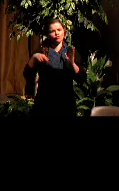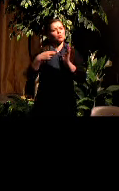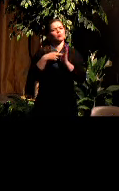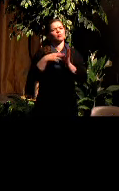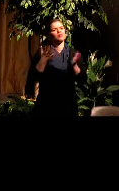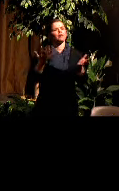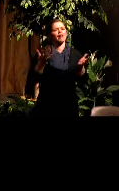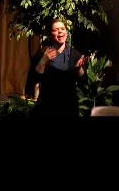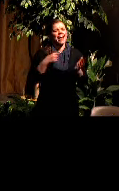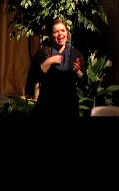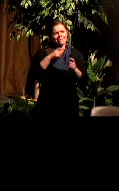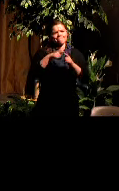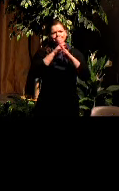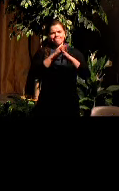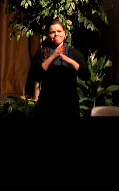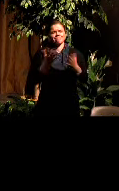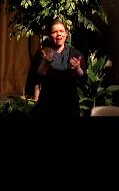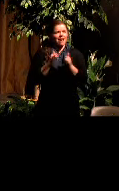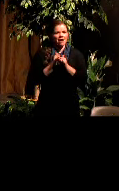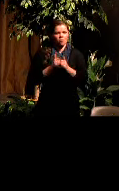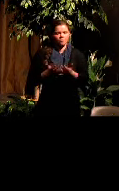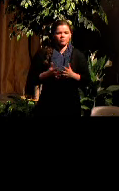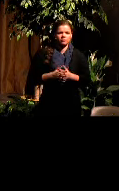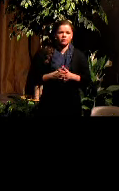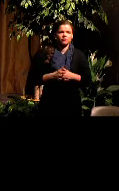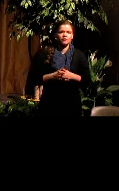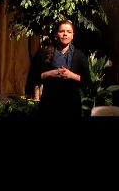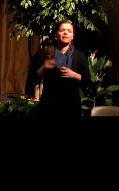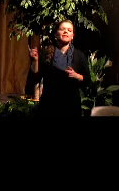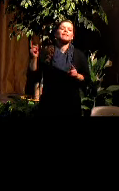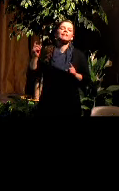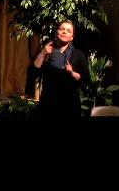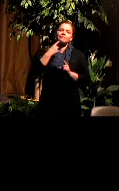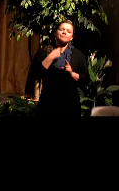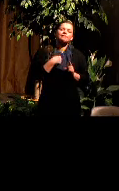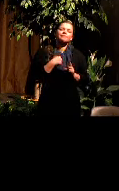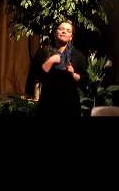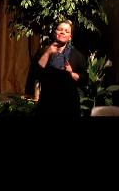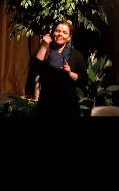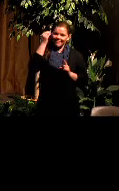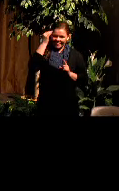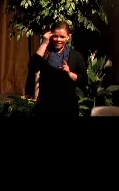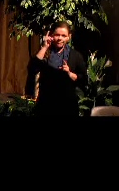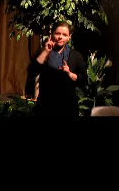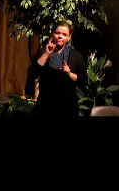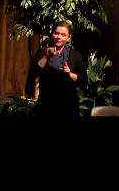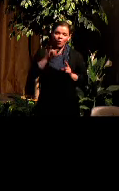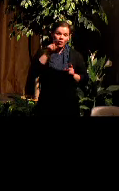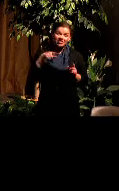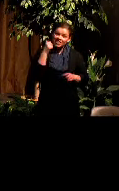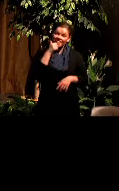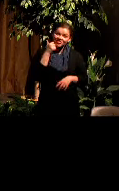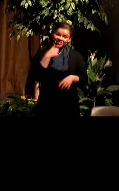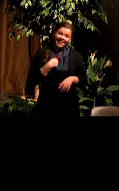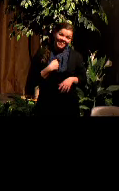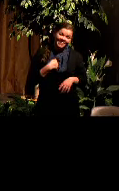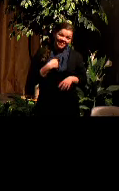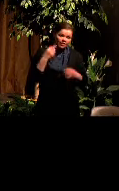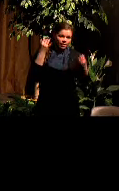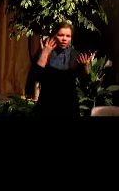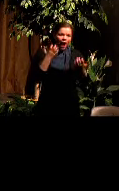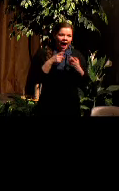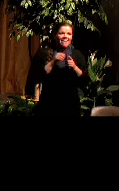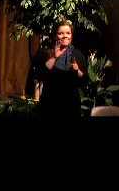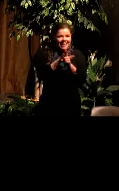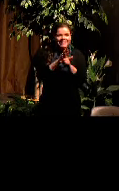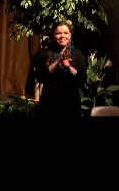that question every morning when I wake up. And for me, it's about reaching as many people as I can with as intimate an experience with birds as I